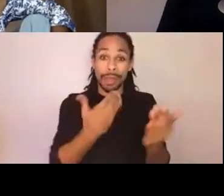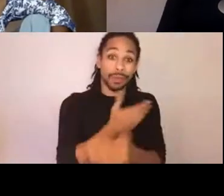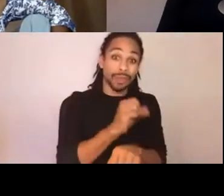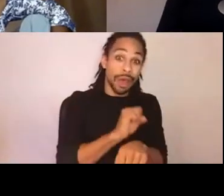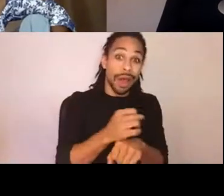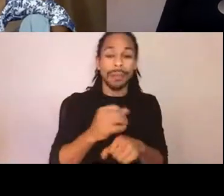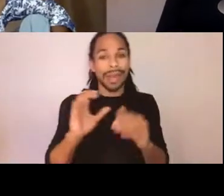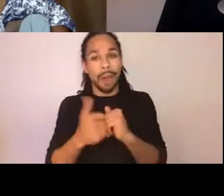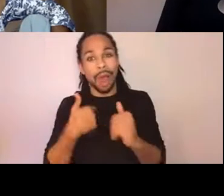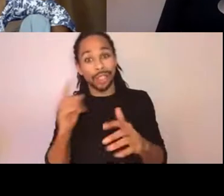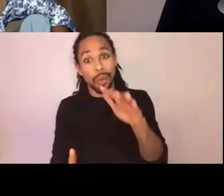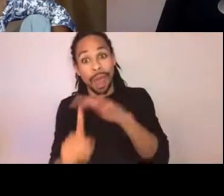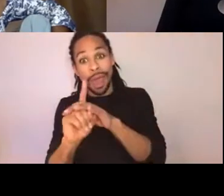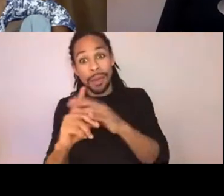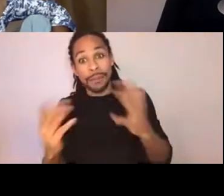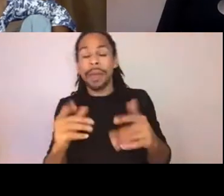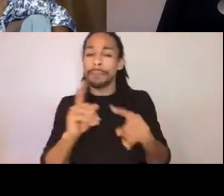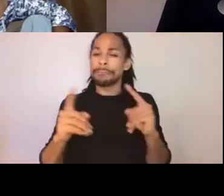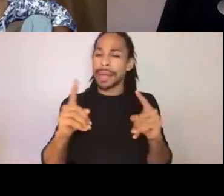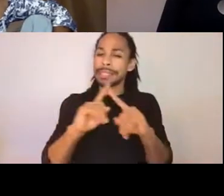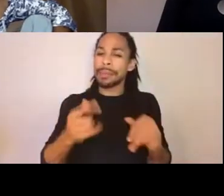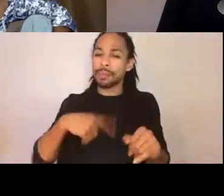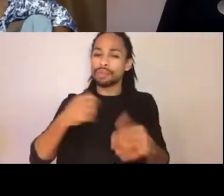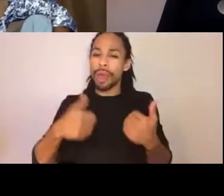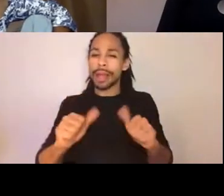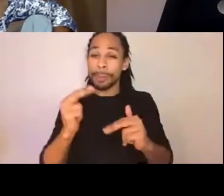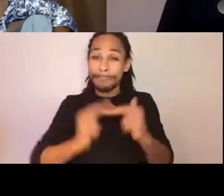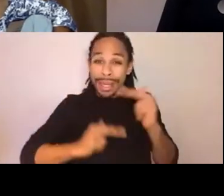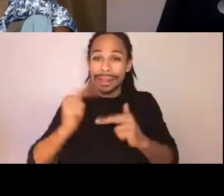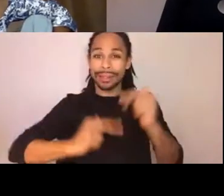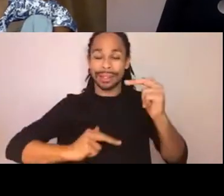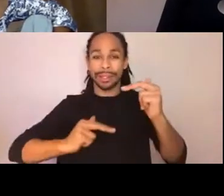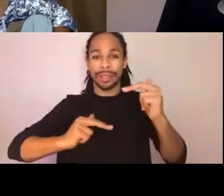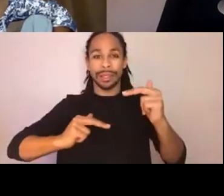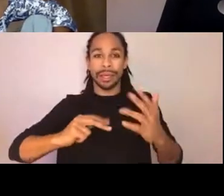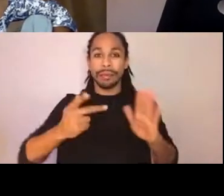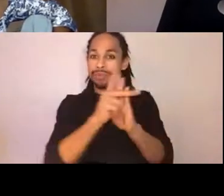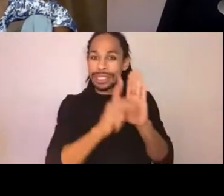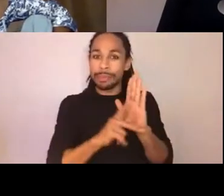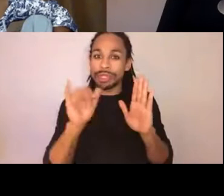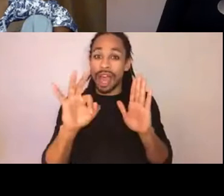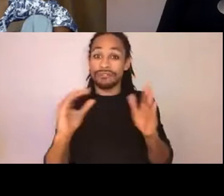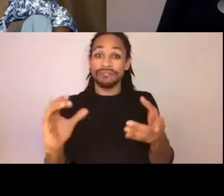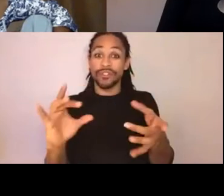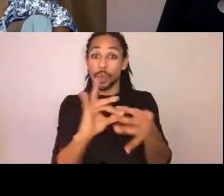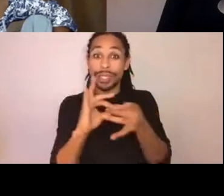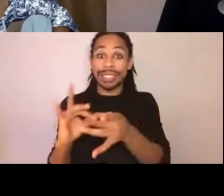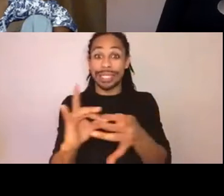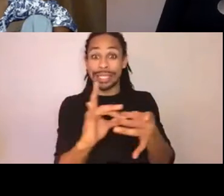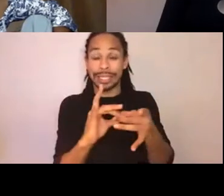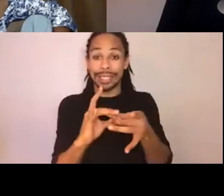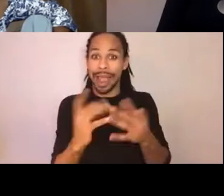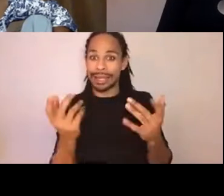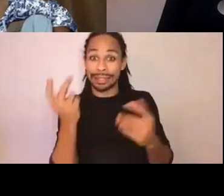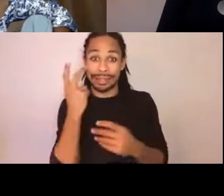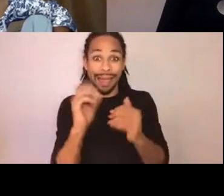up. But then we are trying to build you know, principles of unity and seeing how we can